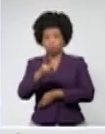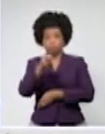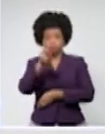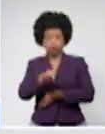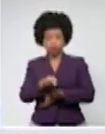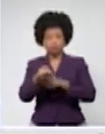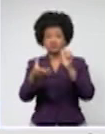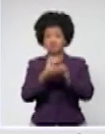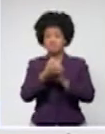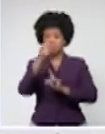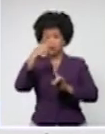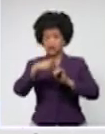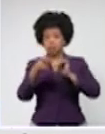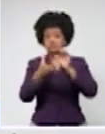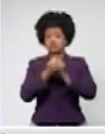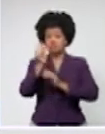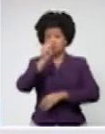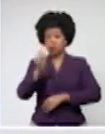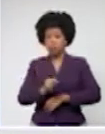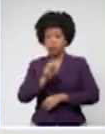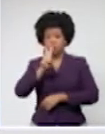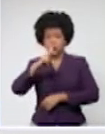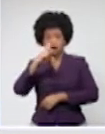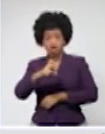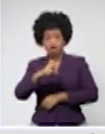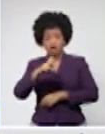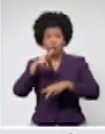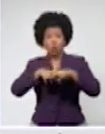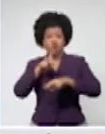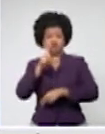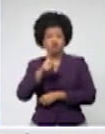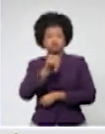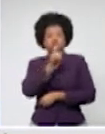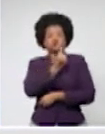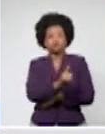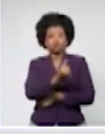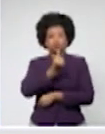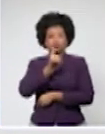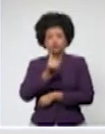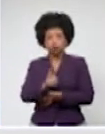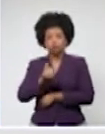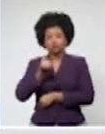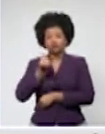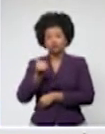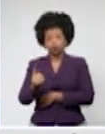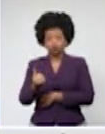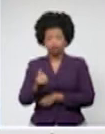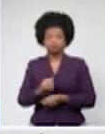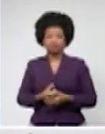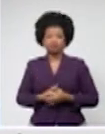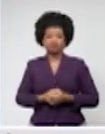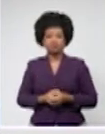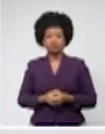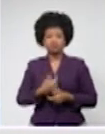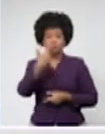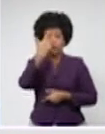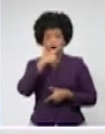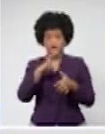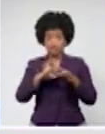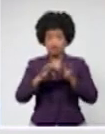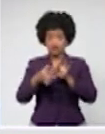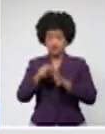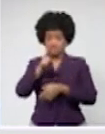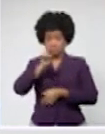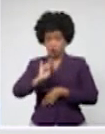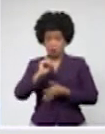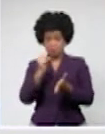detected yesterday, 6 are imported. The 2 cases reported in Granma are imported cases, 1 in Havana